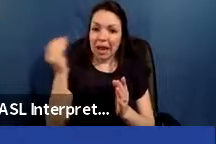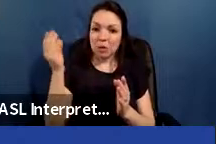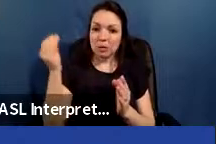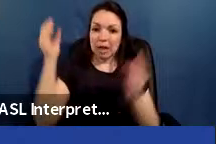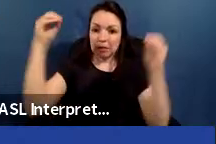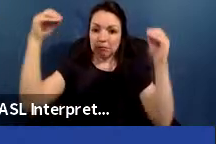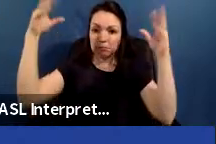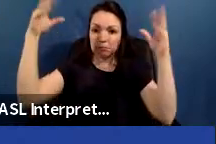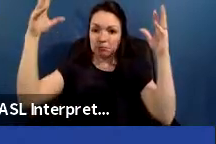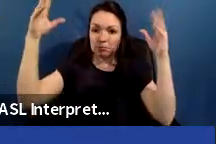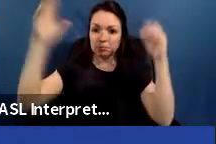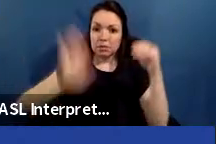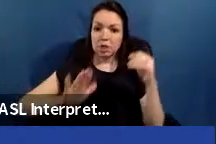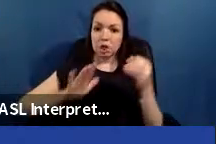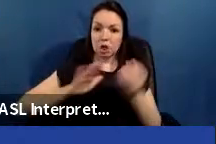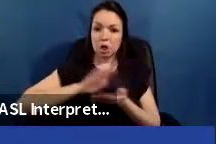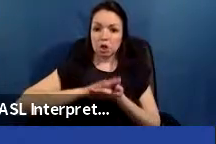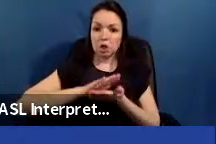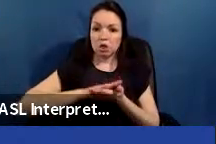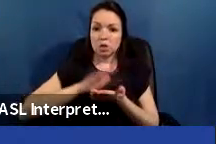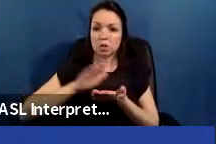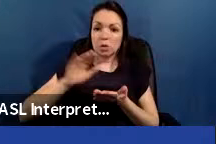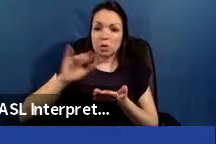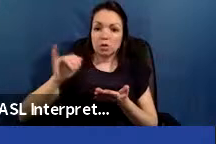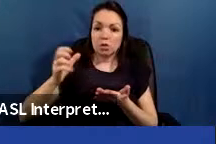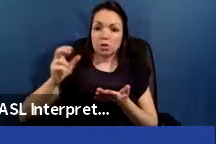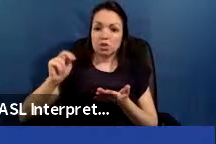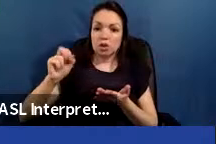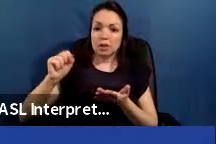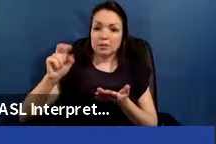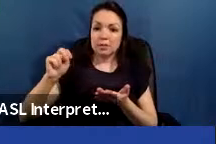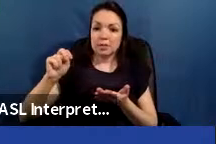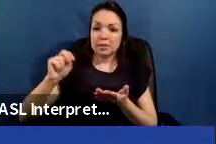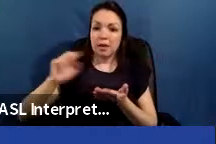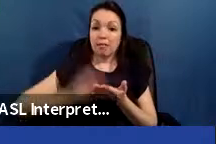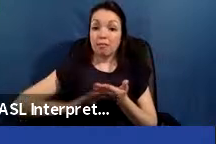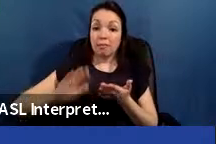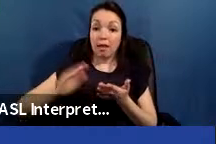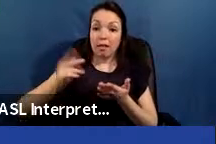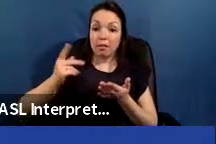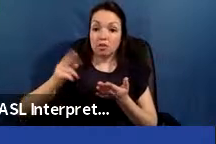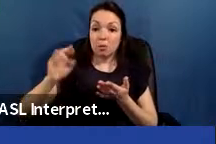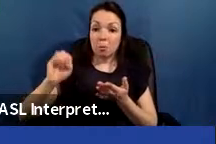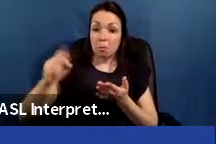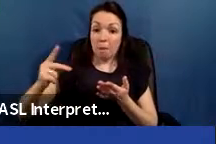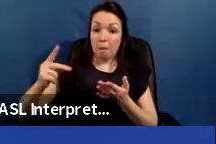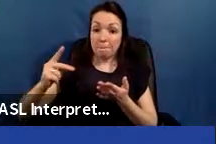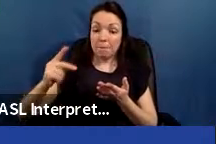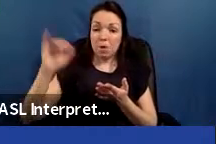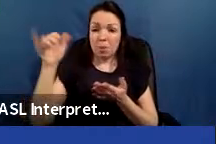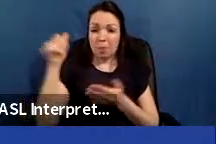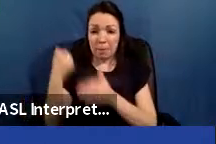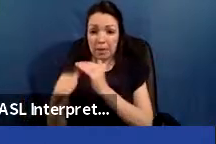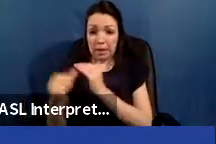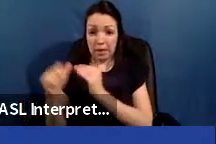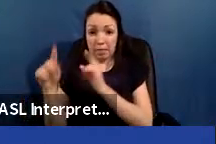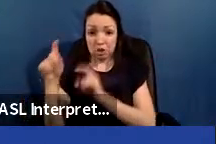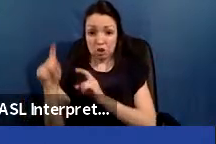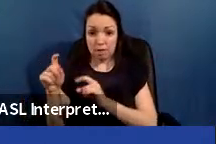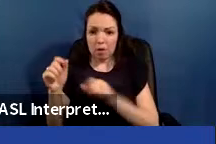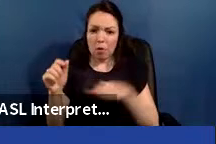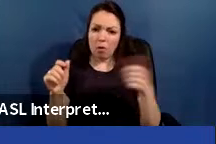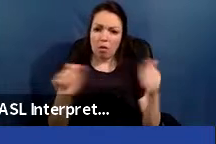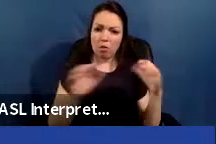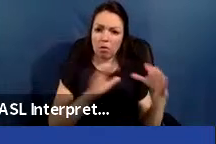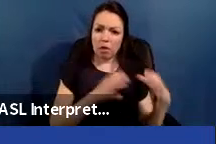her campus, Johnson College Prep. Is that something that would be covered in the survey, or is that something that falls under a different category?